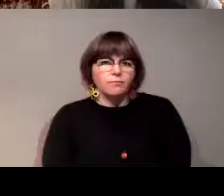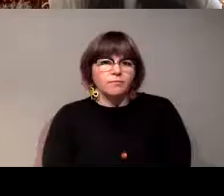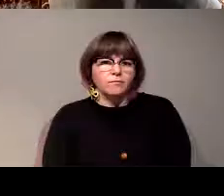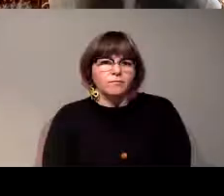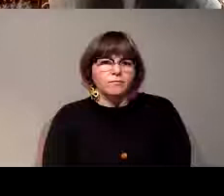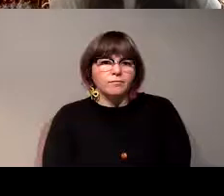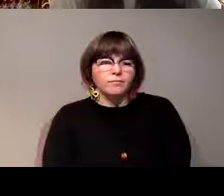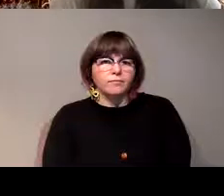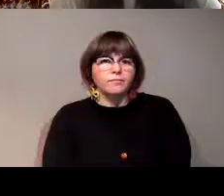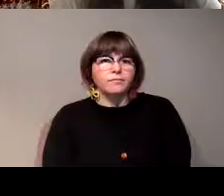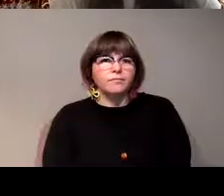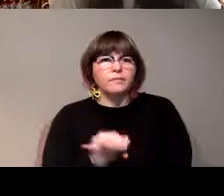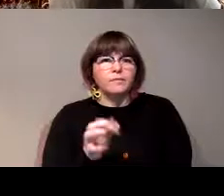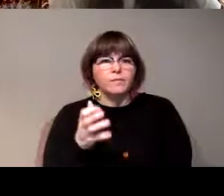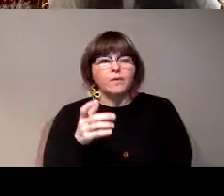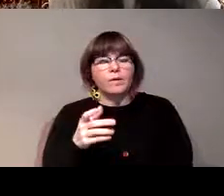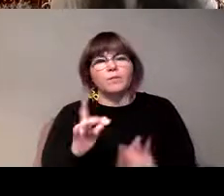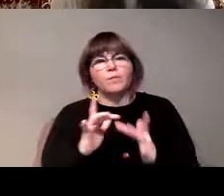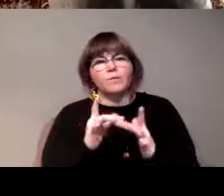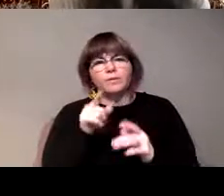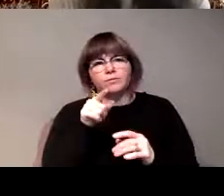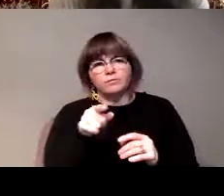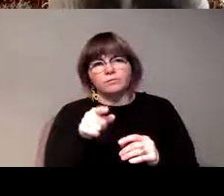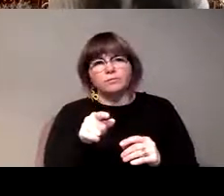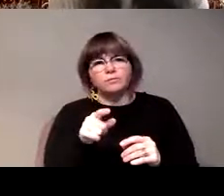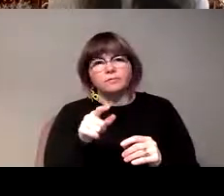if you want. So this is the web page that the